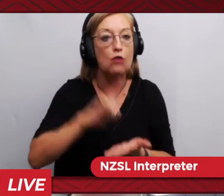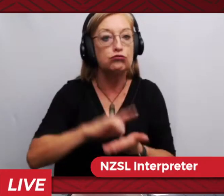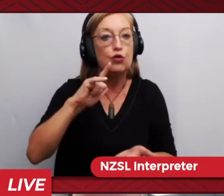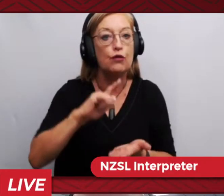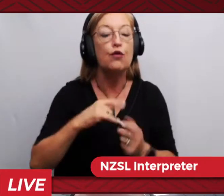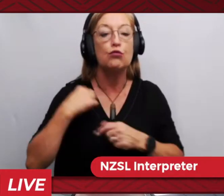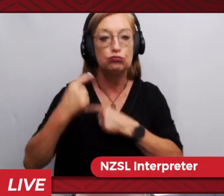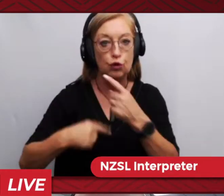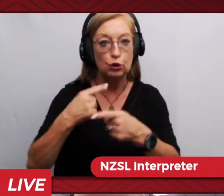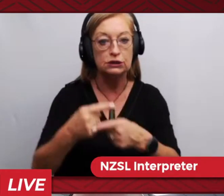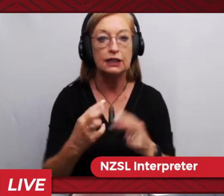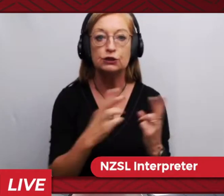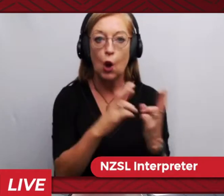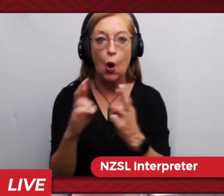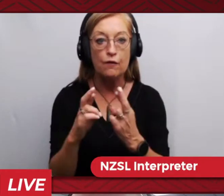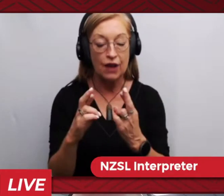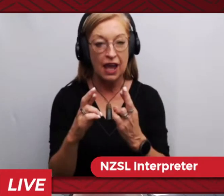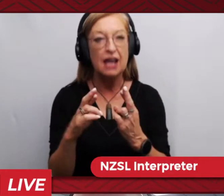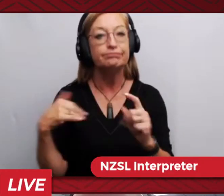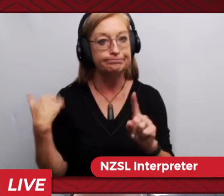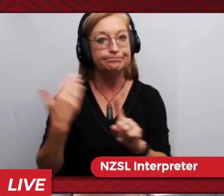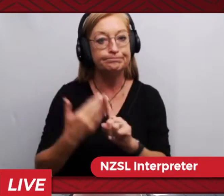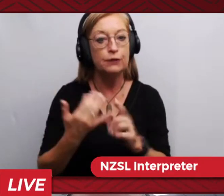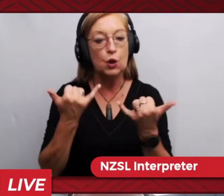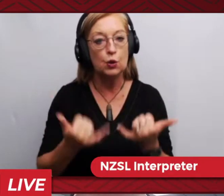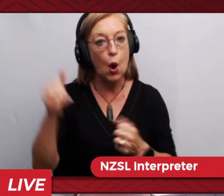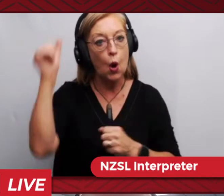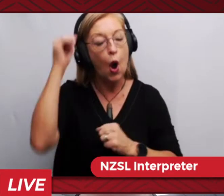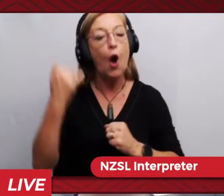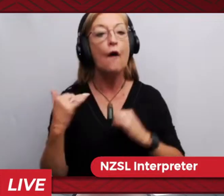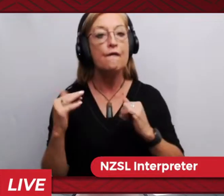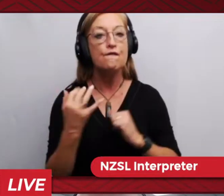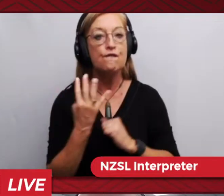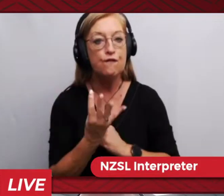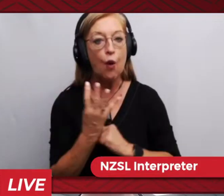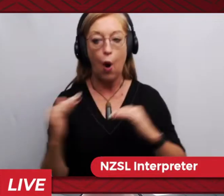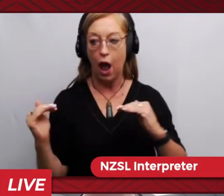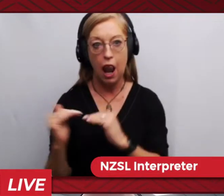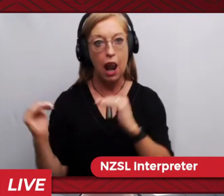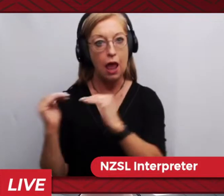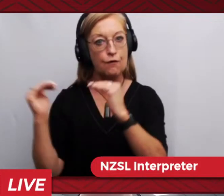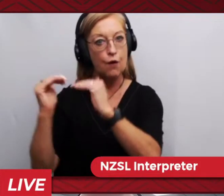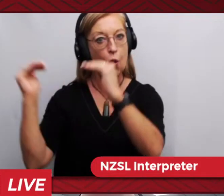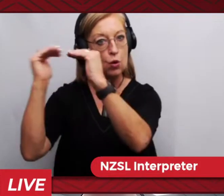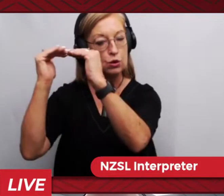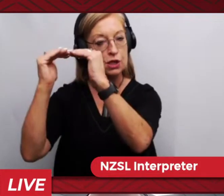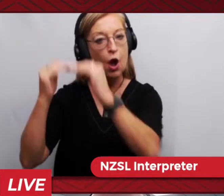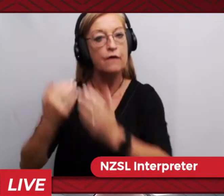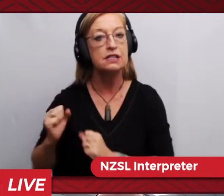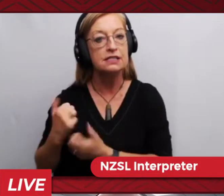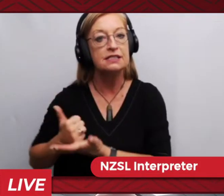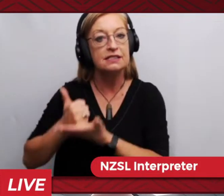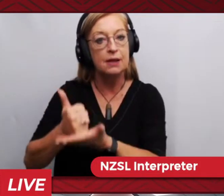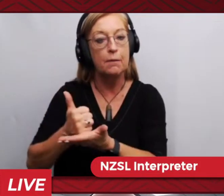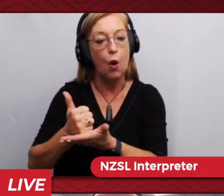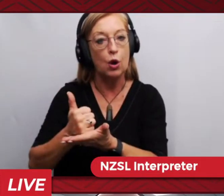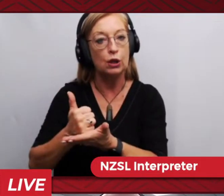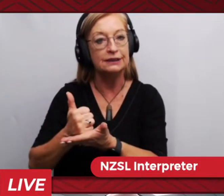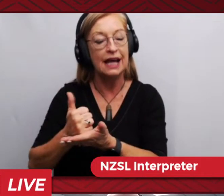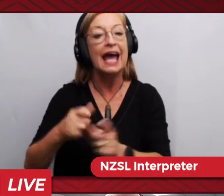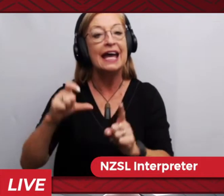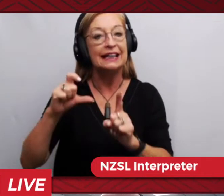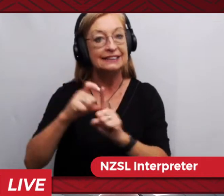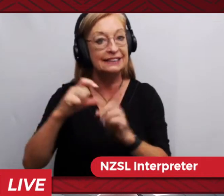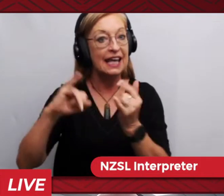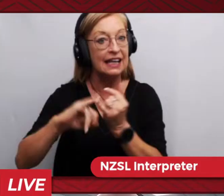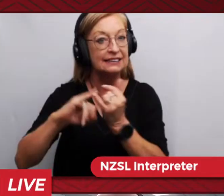Hopefully by now you understand that there are going to be 4 tiers of support, and the DSS website does have way more detail on the